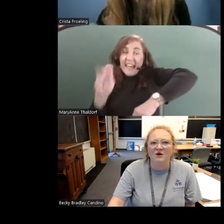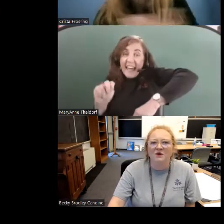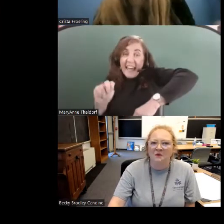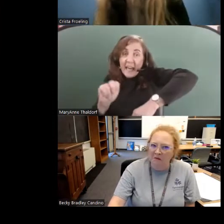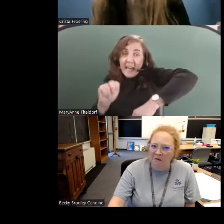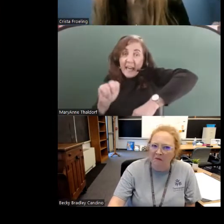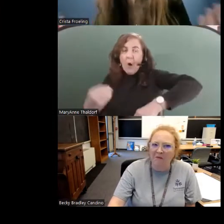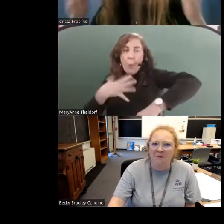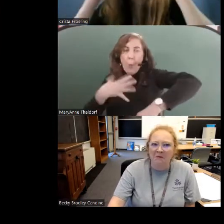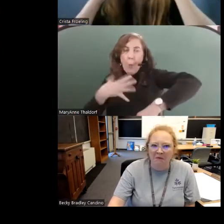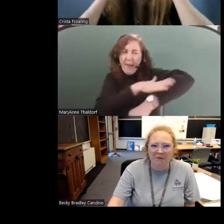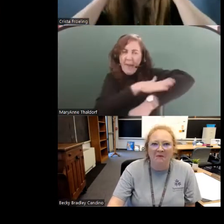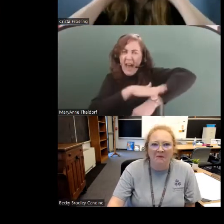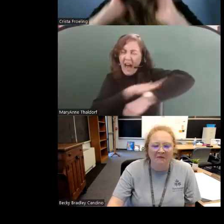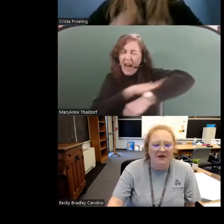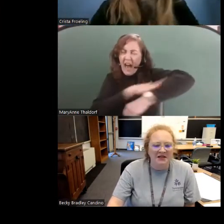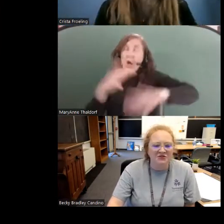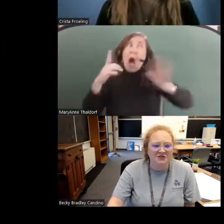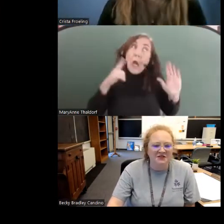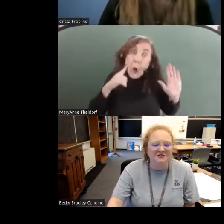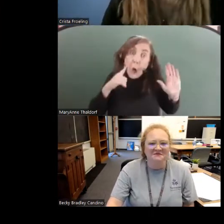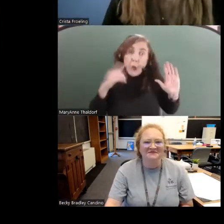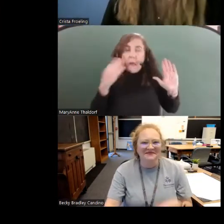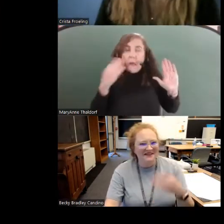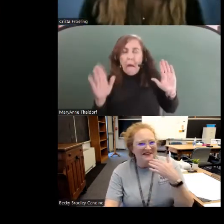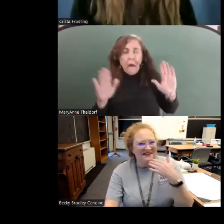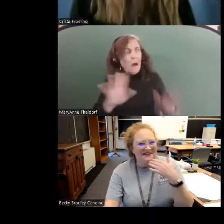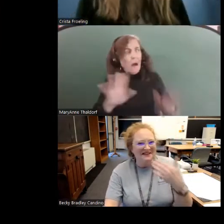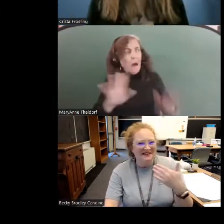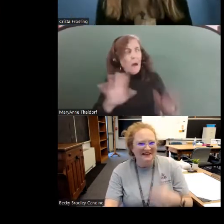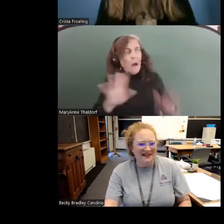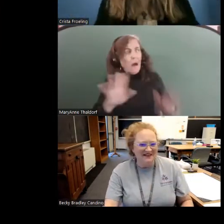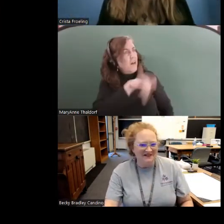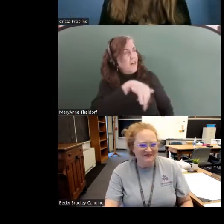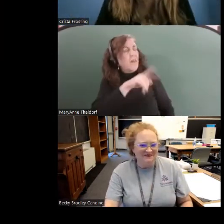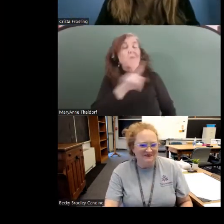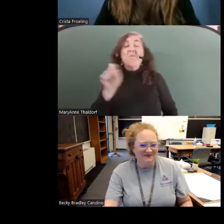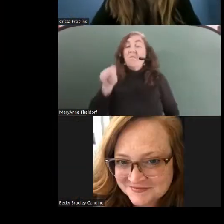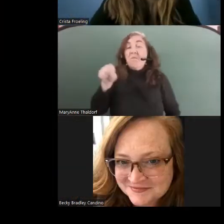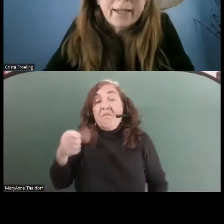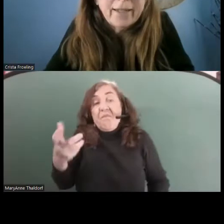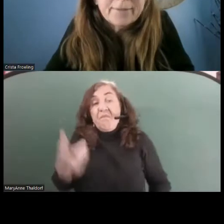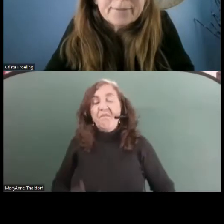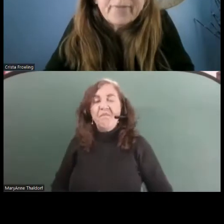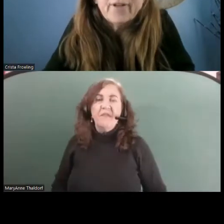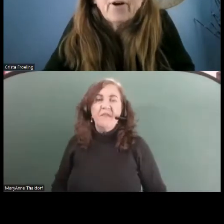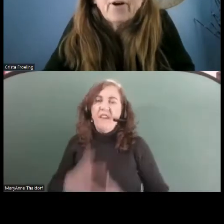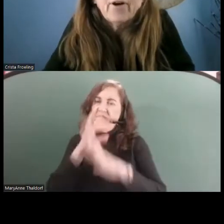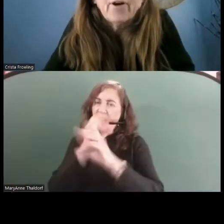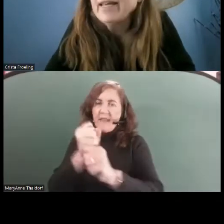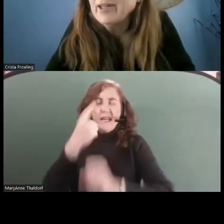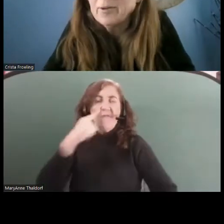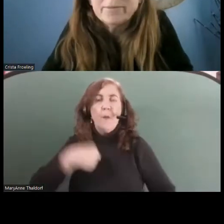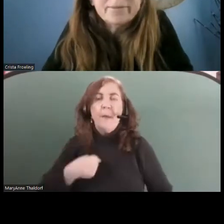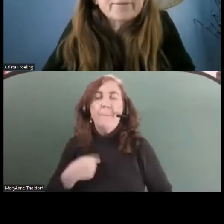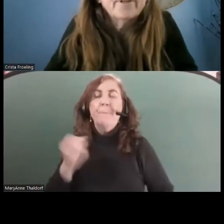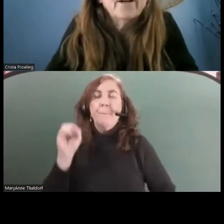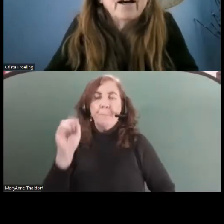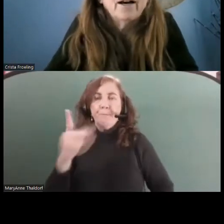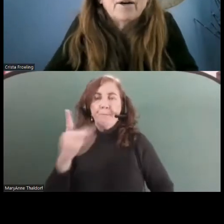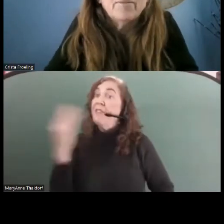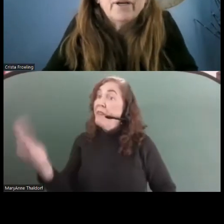patch. That's what I was told. So Interesting. yeah, so it's fascinating. Okay, thank you.